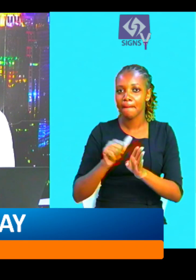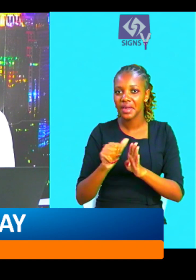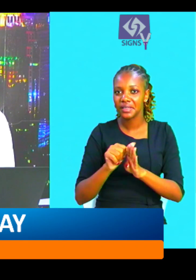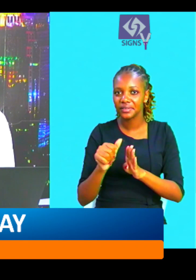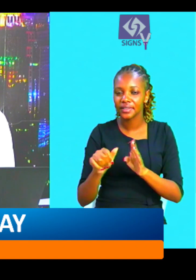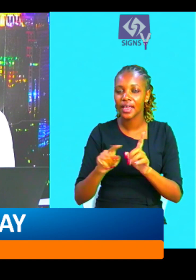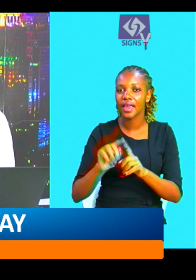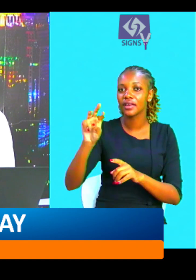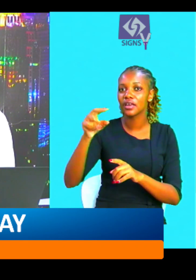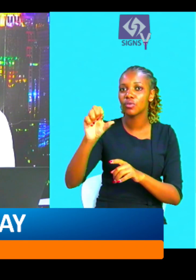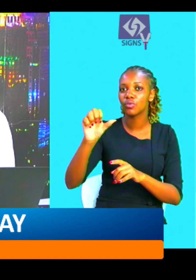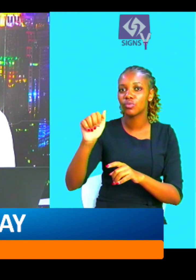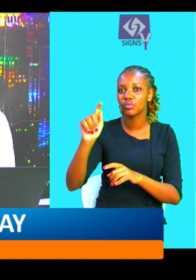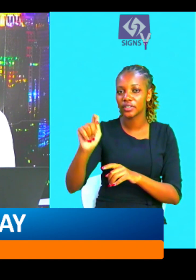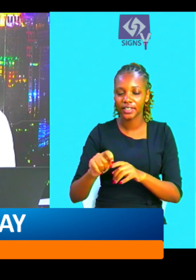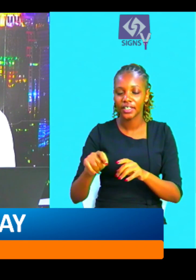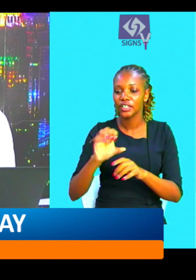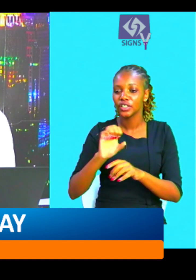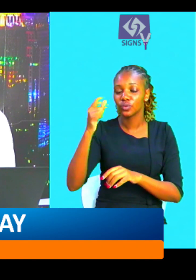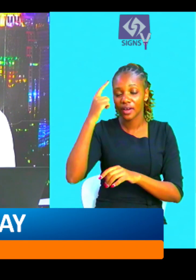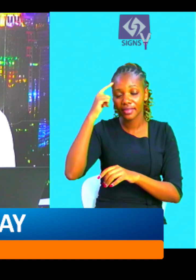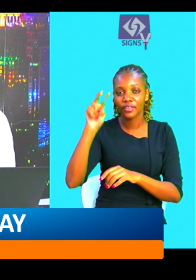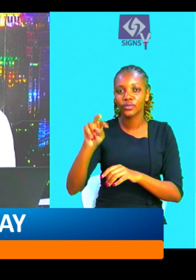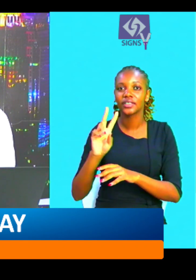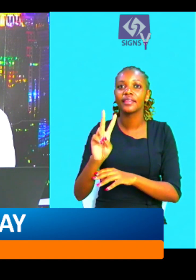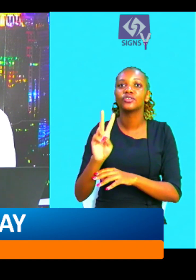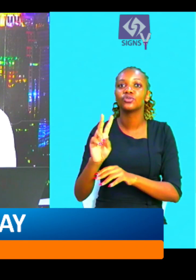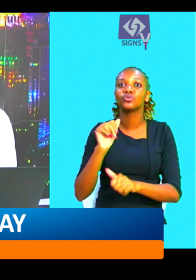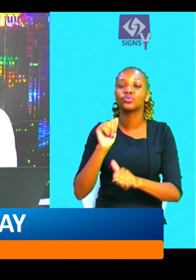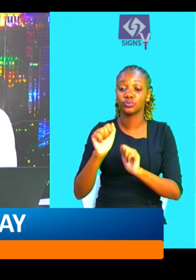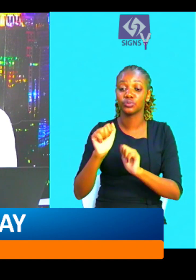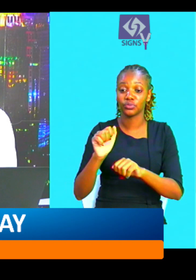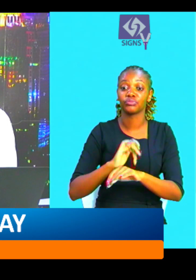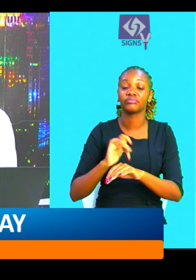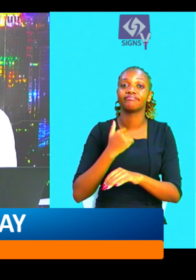during the demonstrations. Also, another